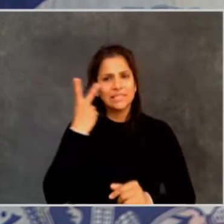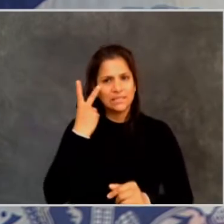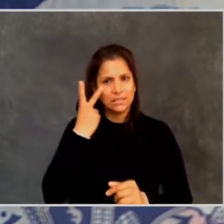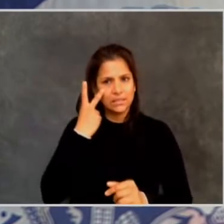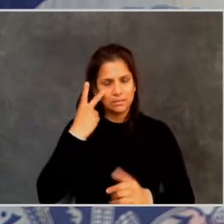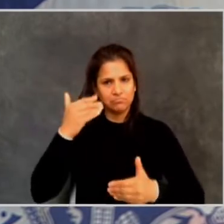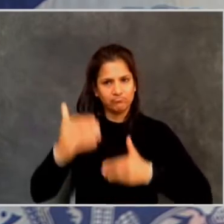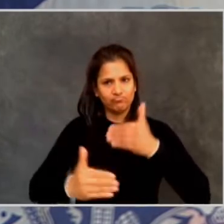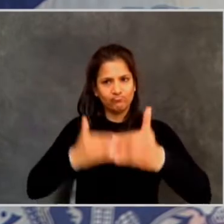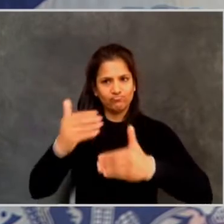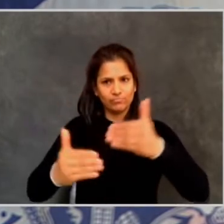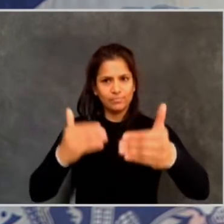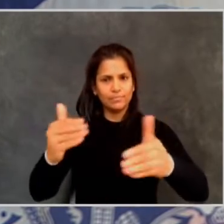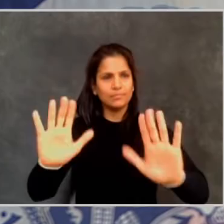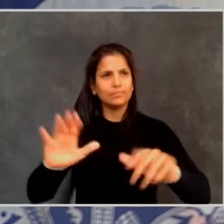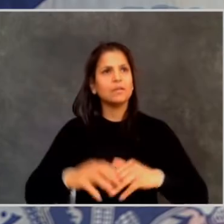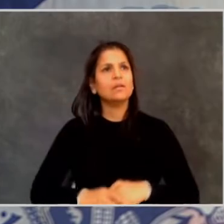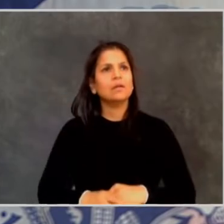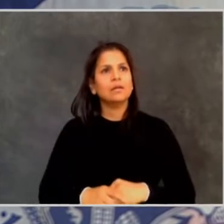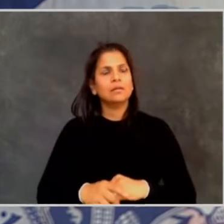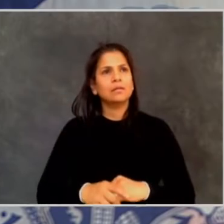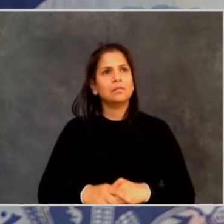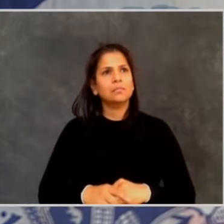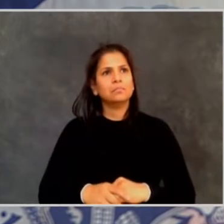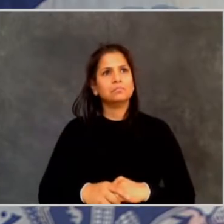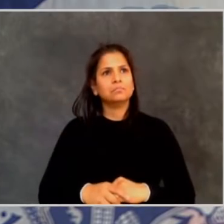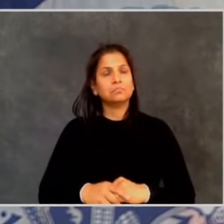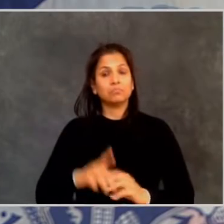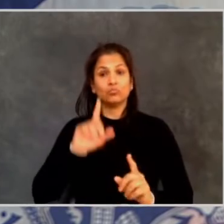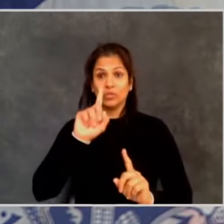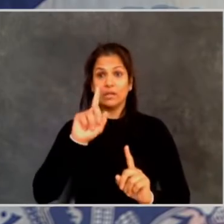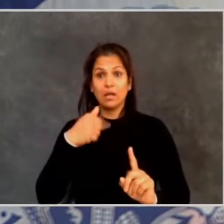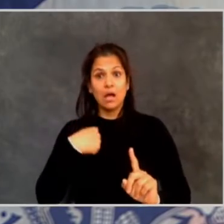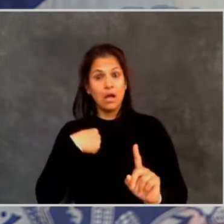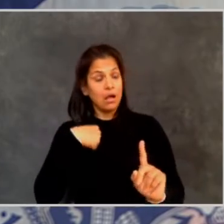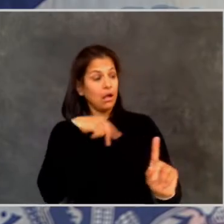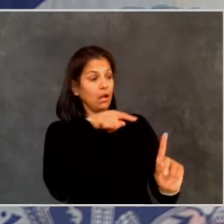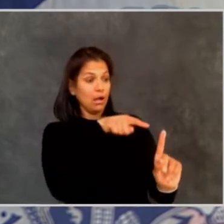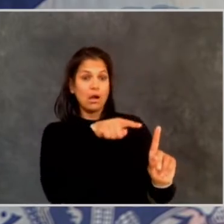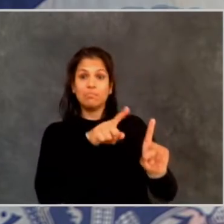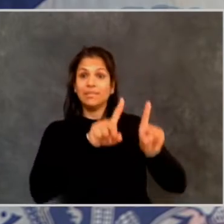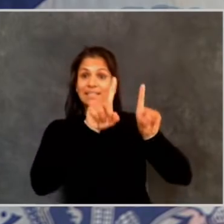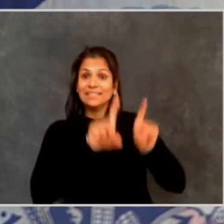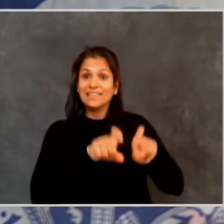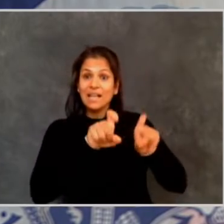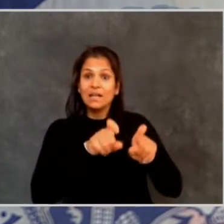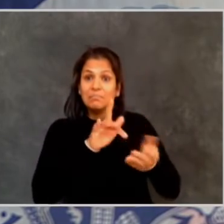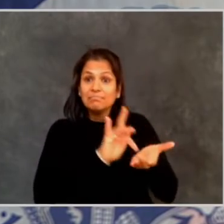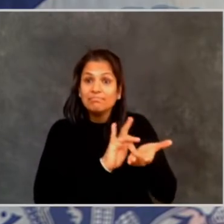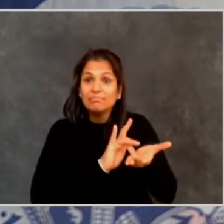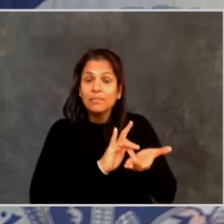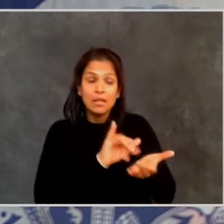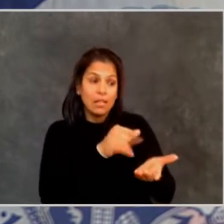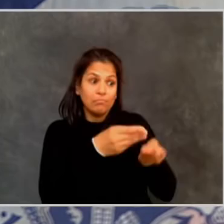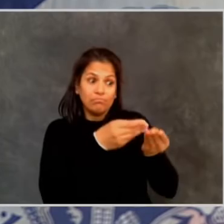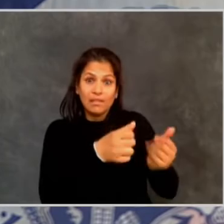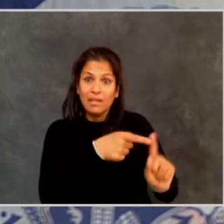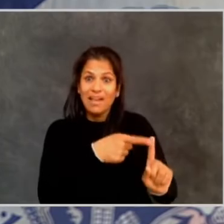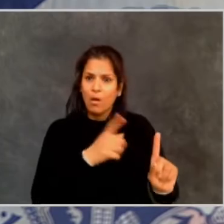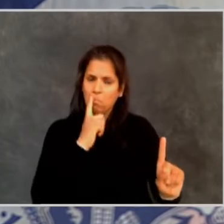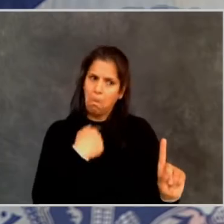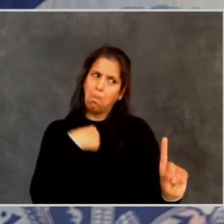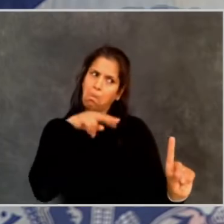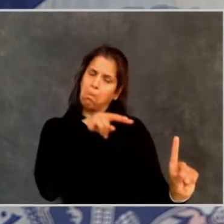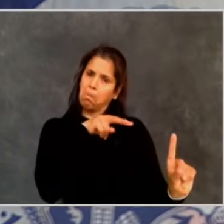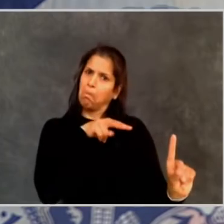with, it would help to strengthen the folks who are doing all this heroic work